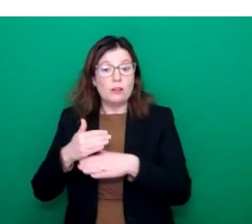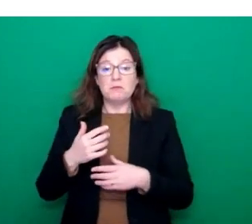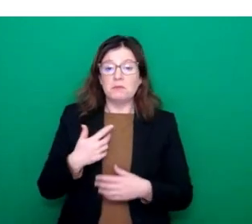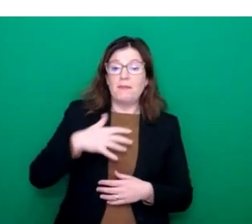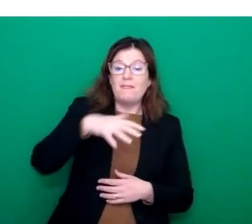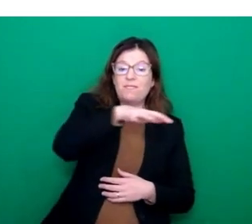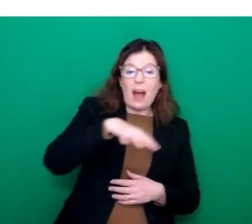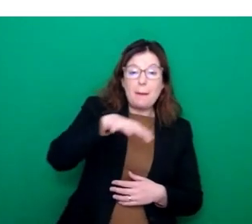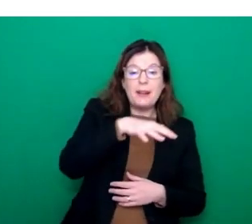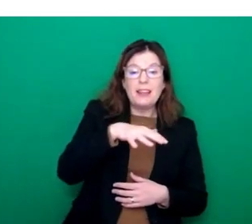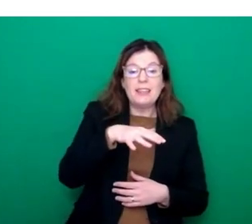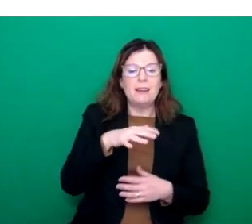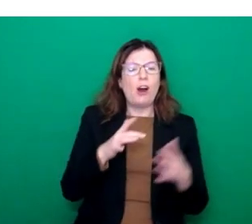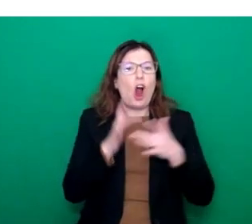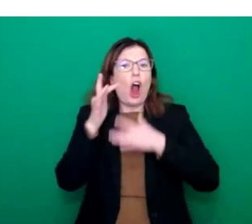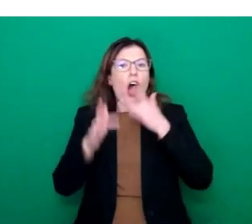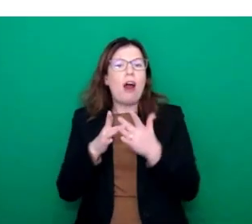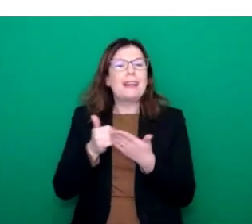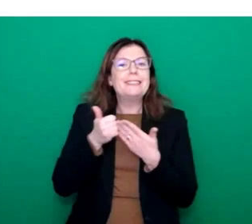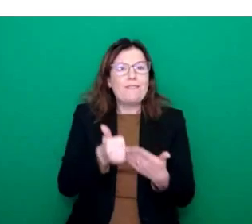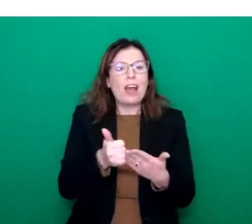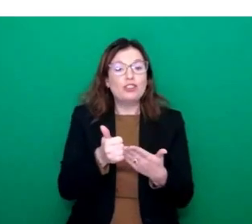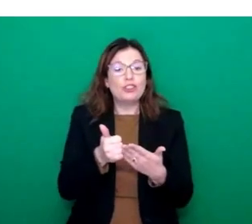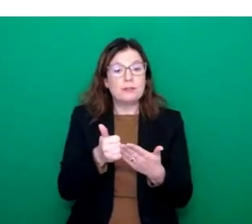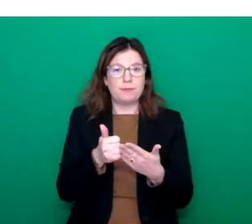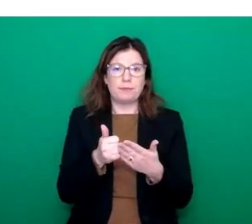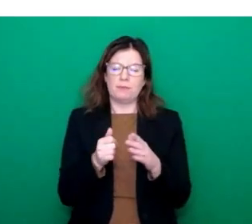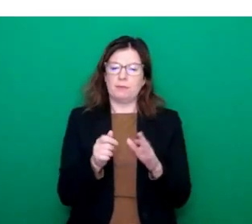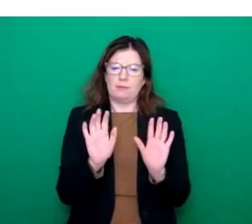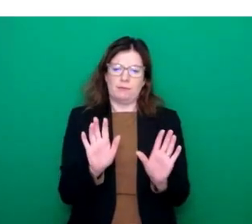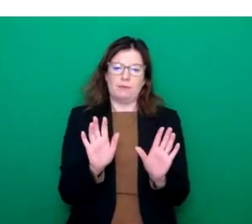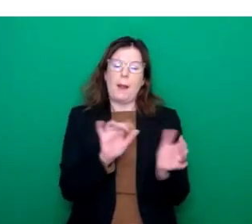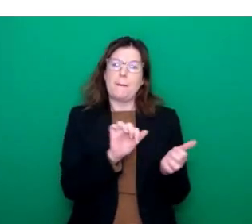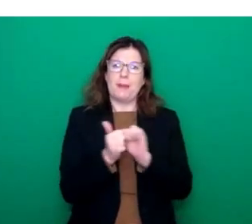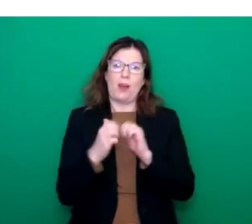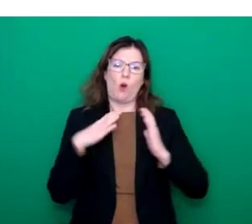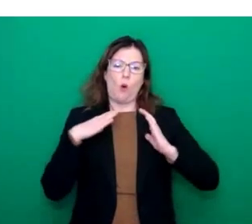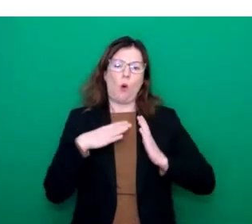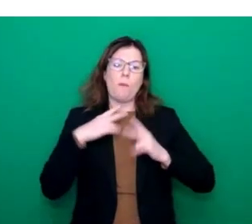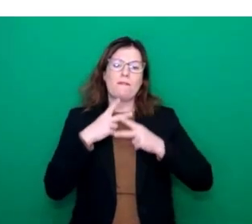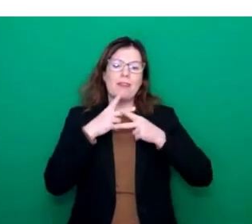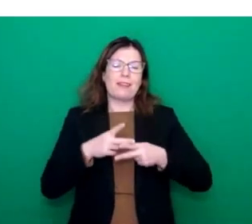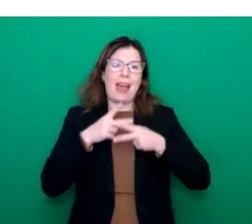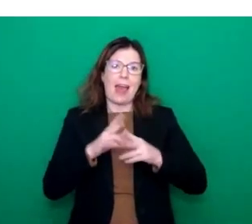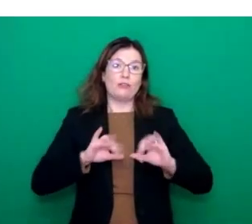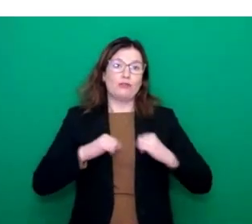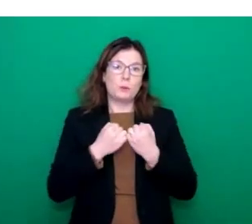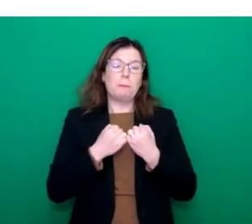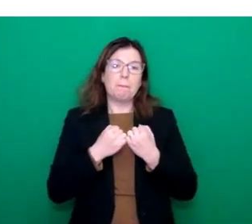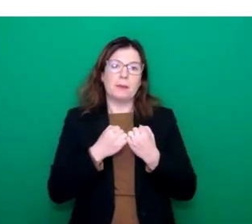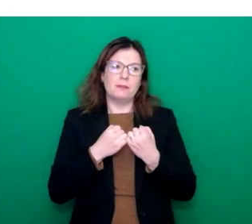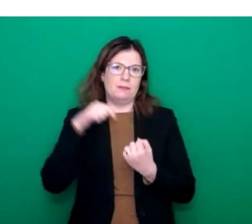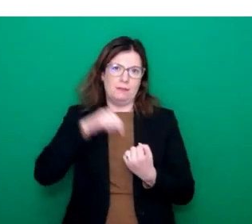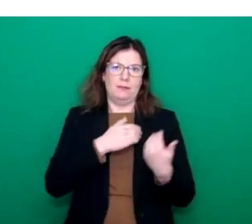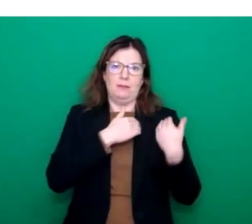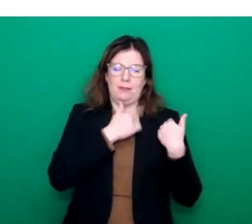digital interventions, and also we shouldn't forget the great amount of peer and informal caregivers groups that can coordinate